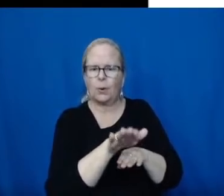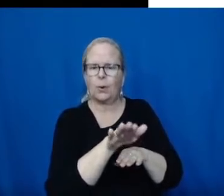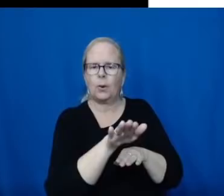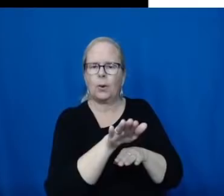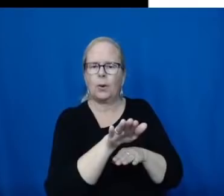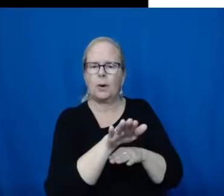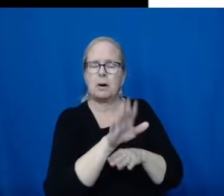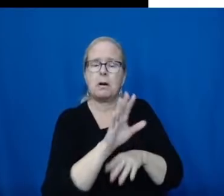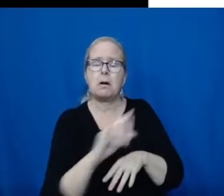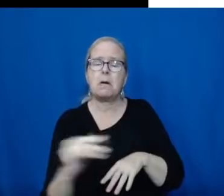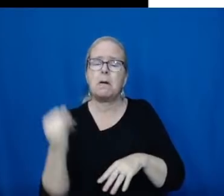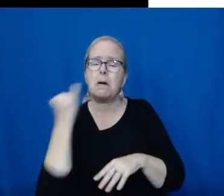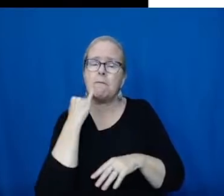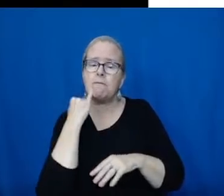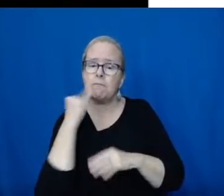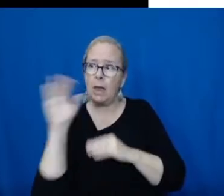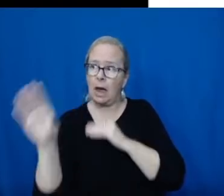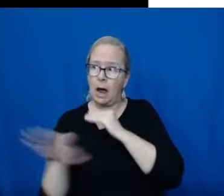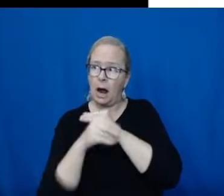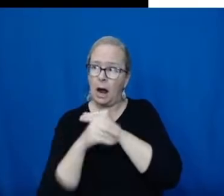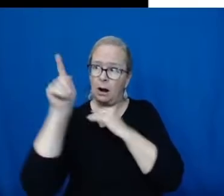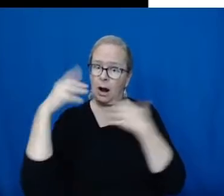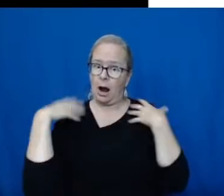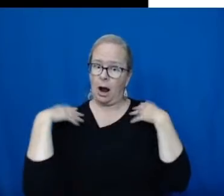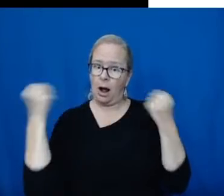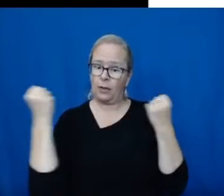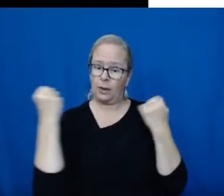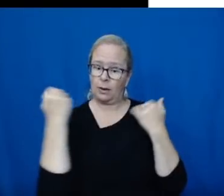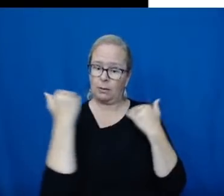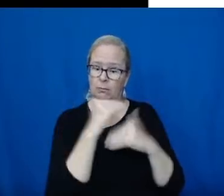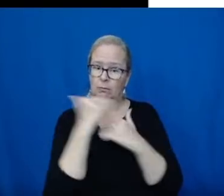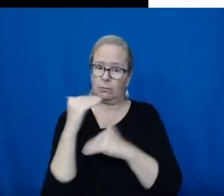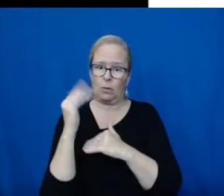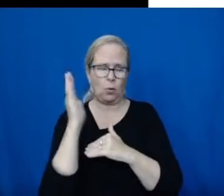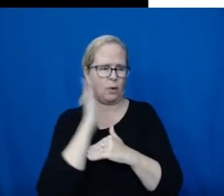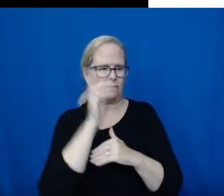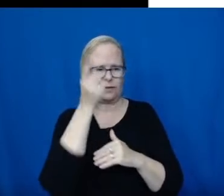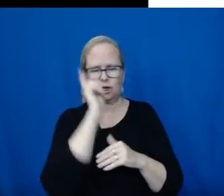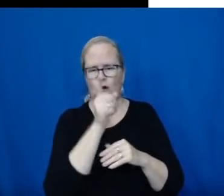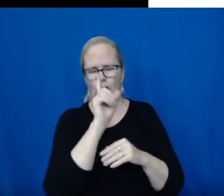so probably with boosters, maybe with nasal vaccine that would